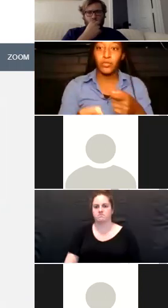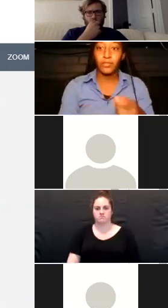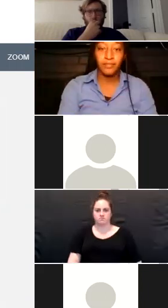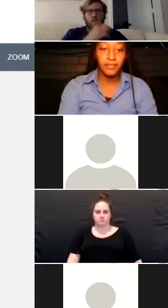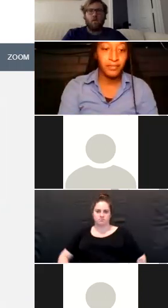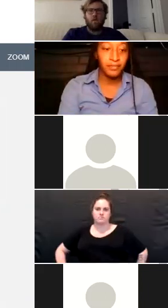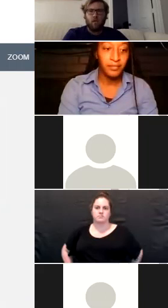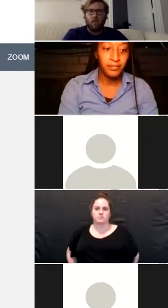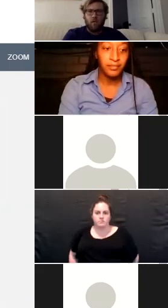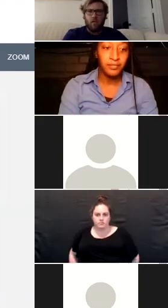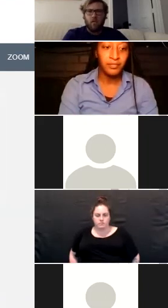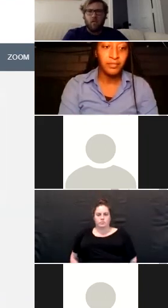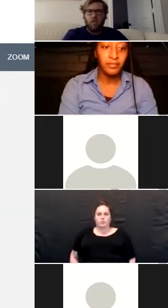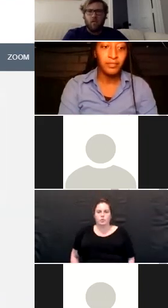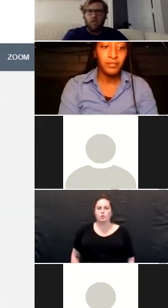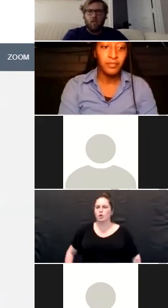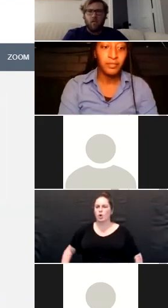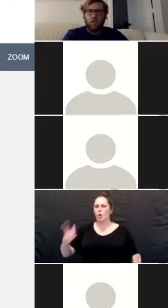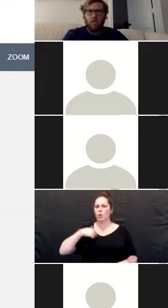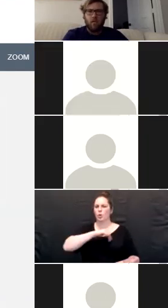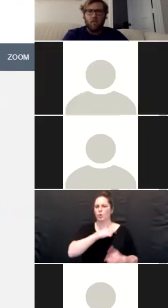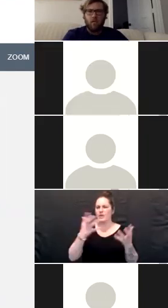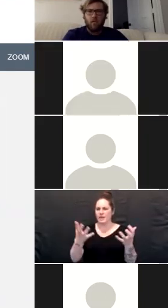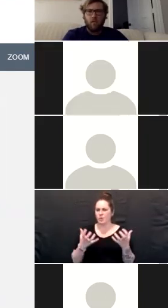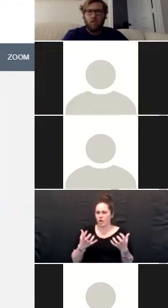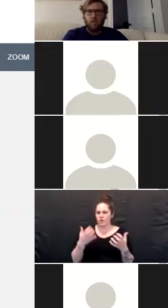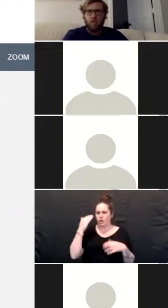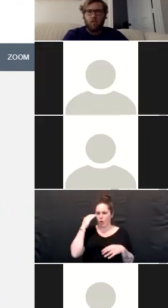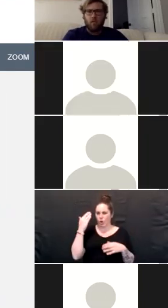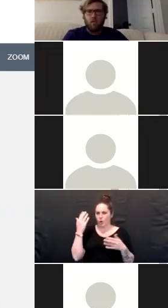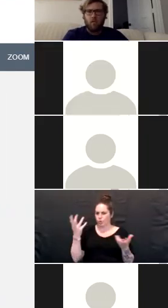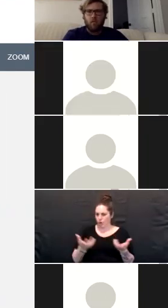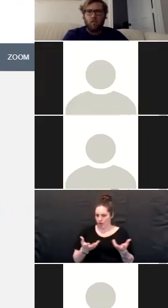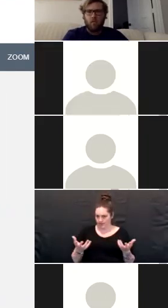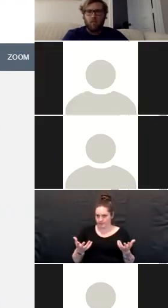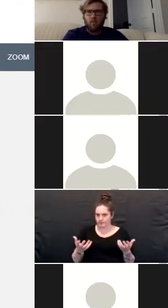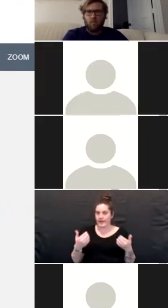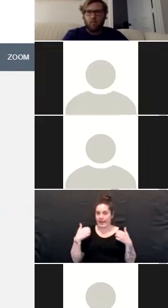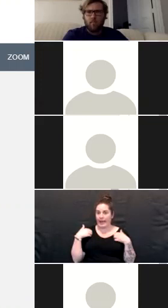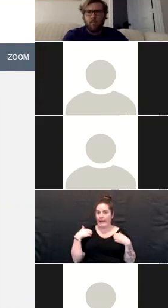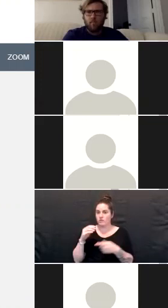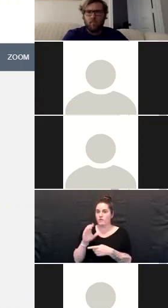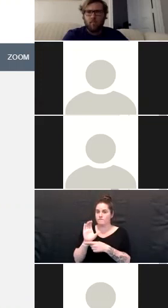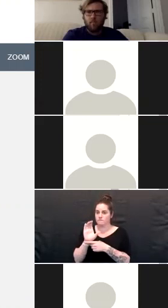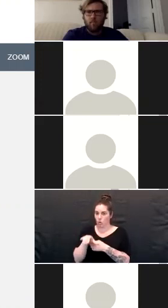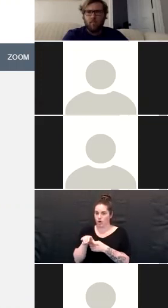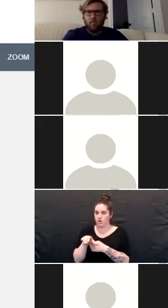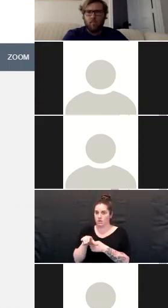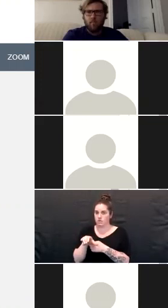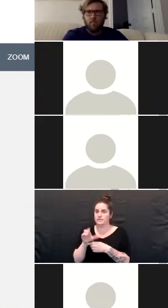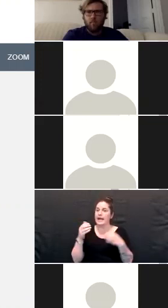directions, what case do we want where there is a force being applied, there is